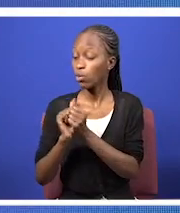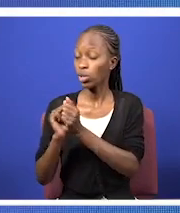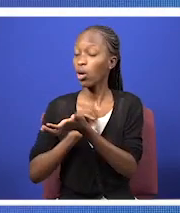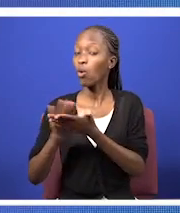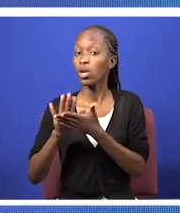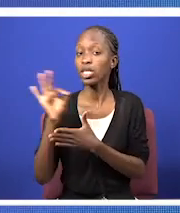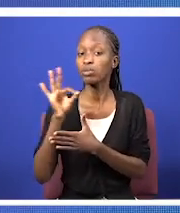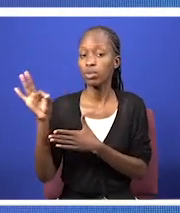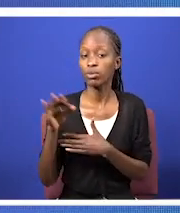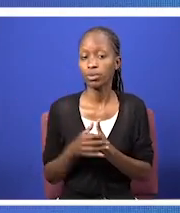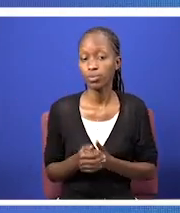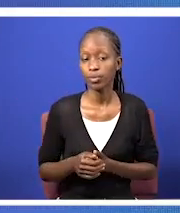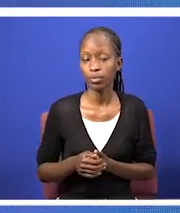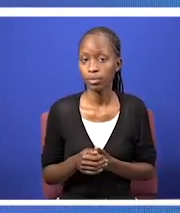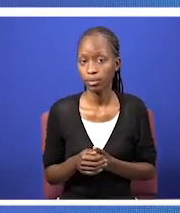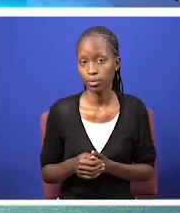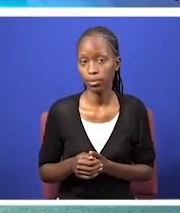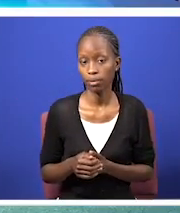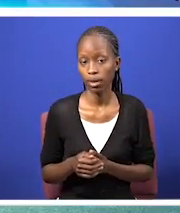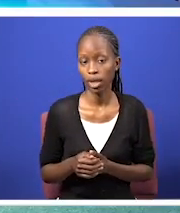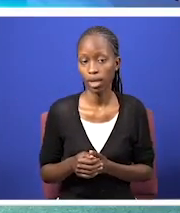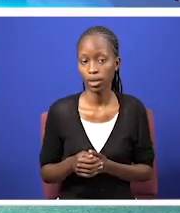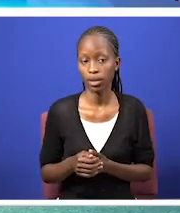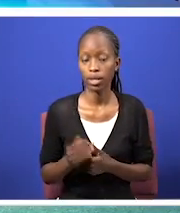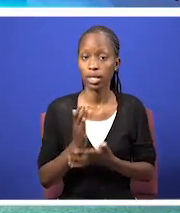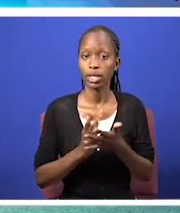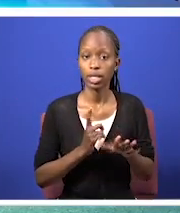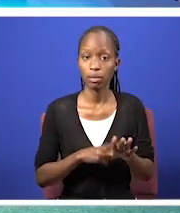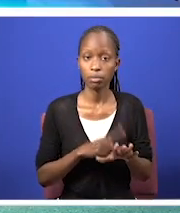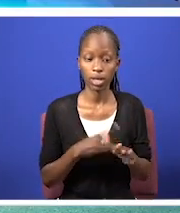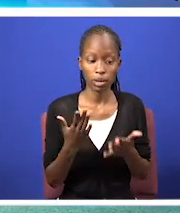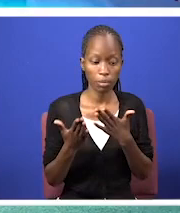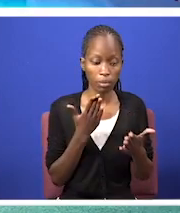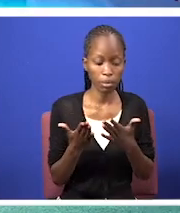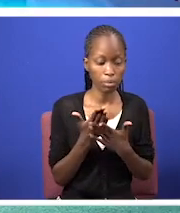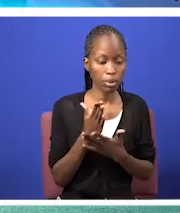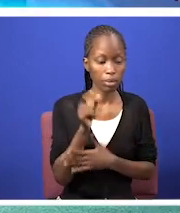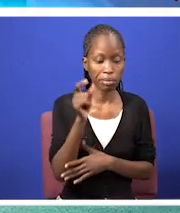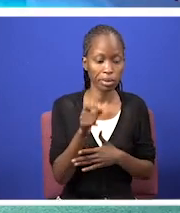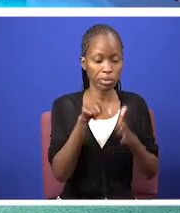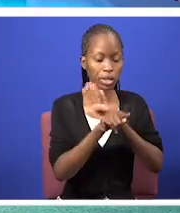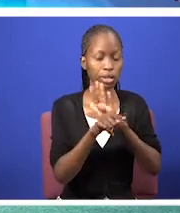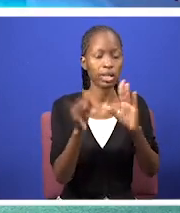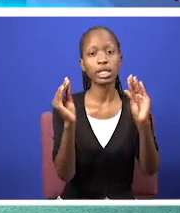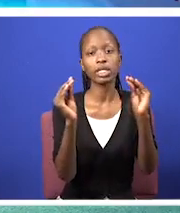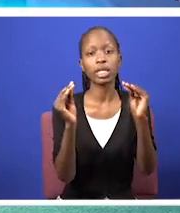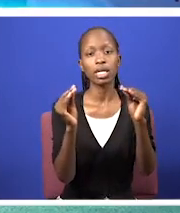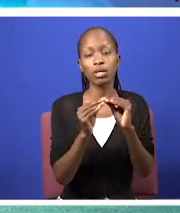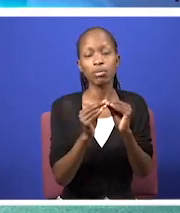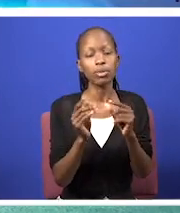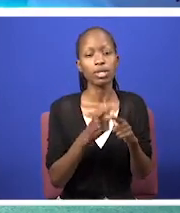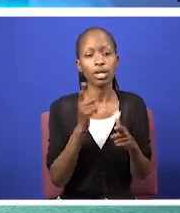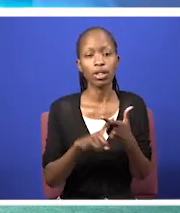Spirit. That was somehow the Holy Spirit. Sometimes you find somebody who comes into a meeting